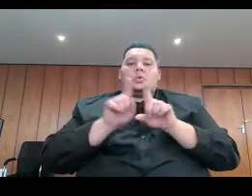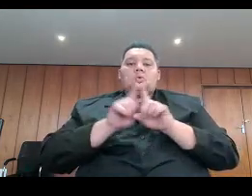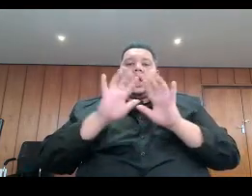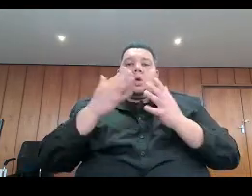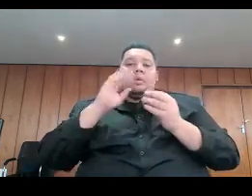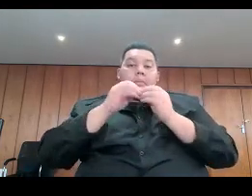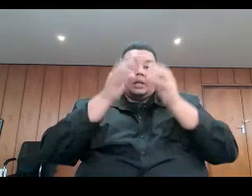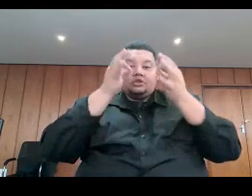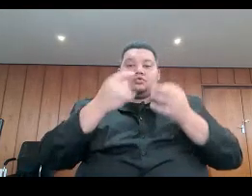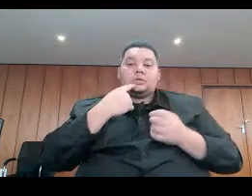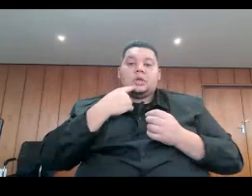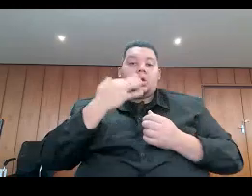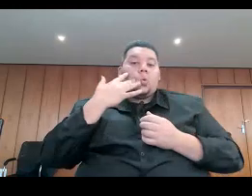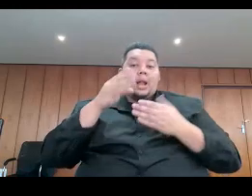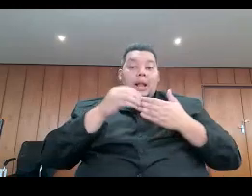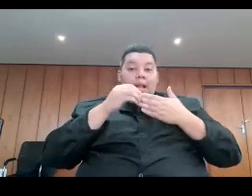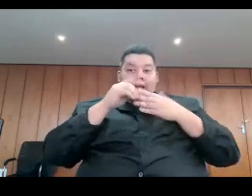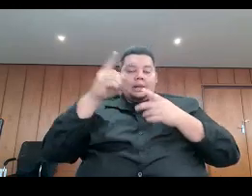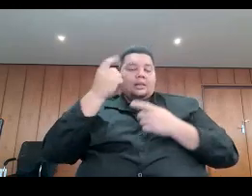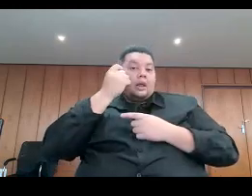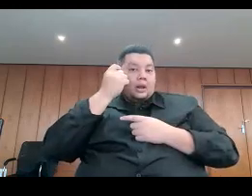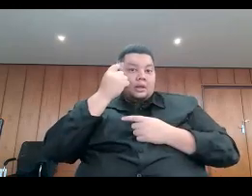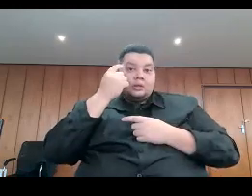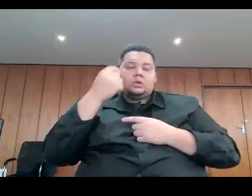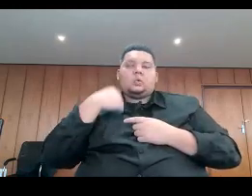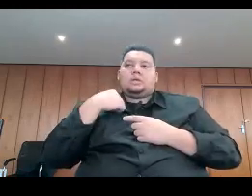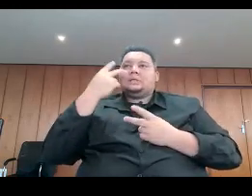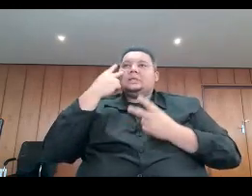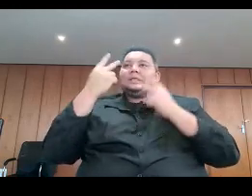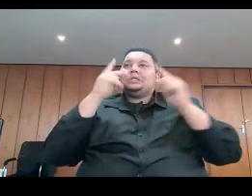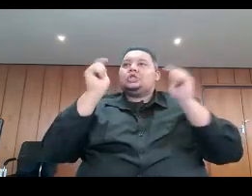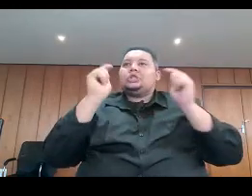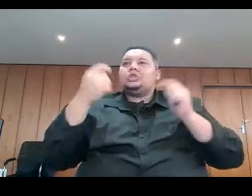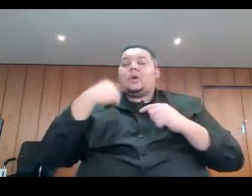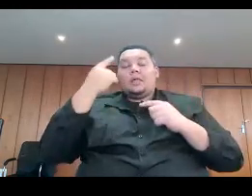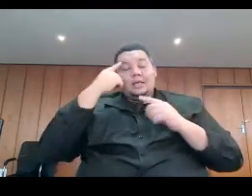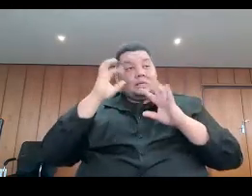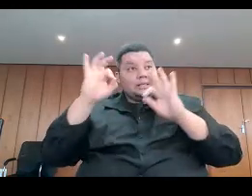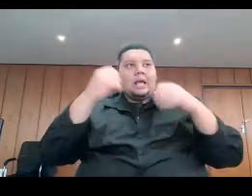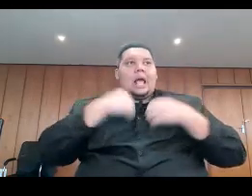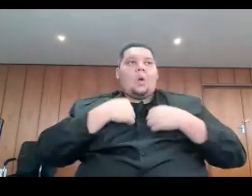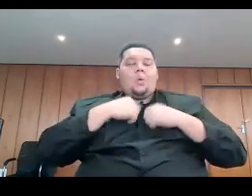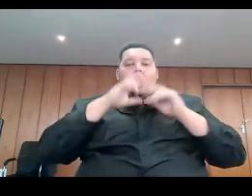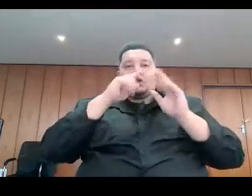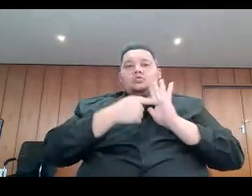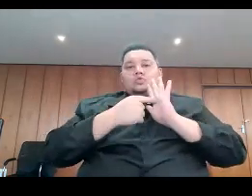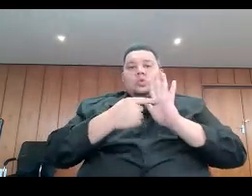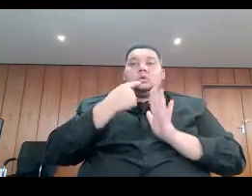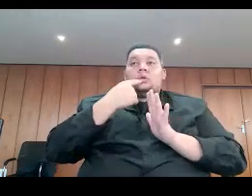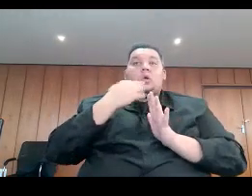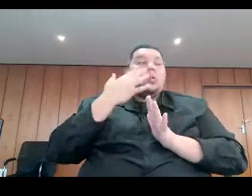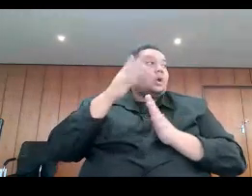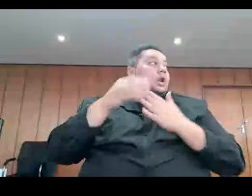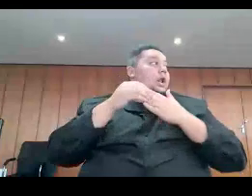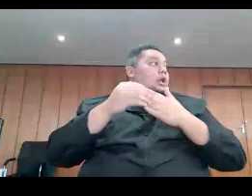when leaders are aware, that is when we see change. So that's what our studies have shown us, is that when there is leadership